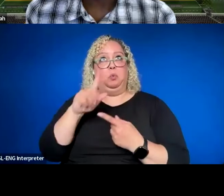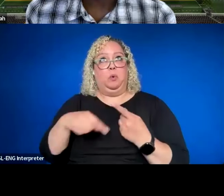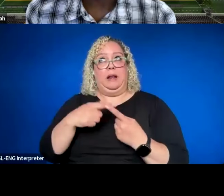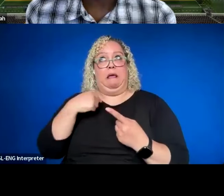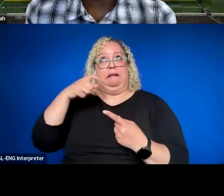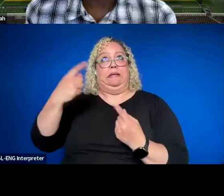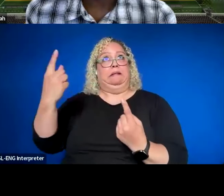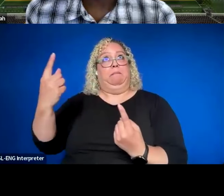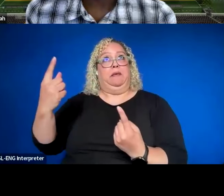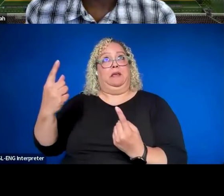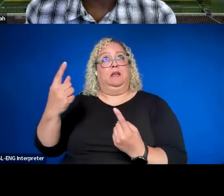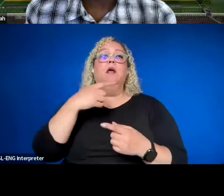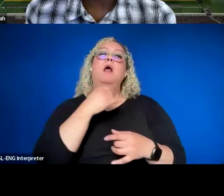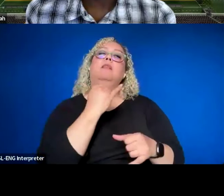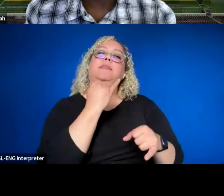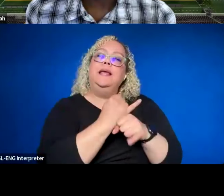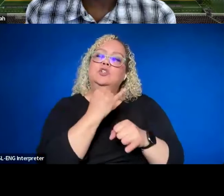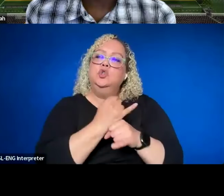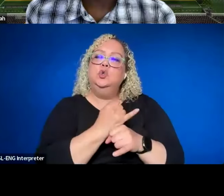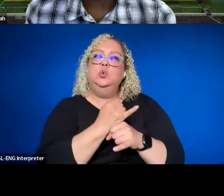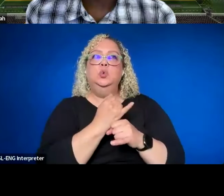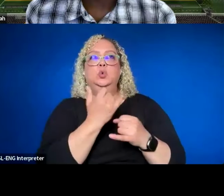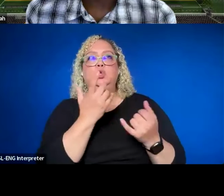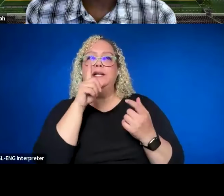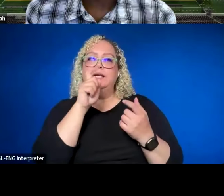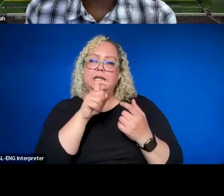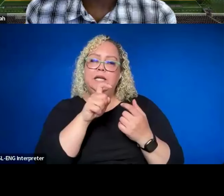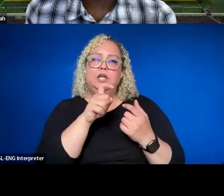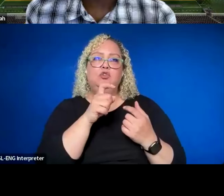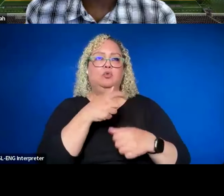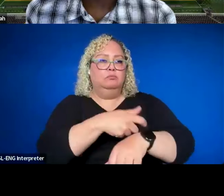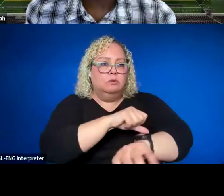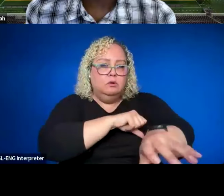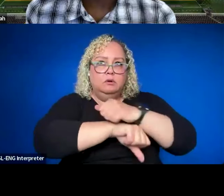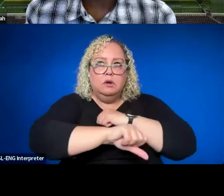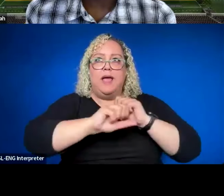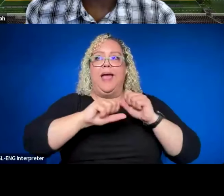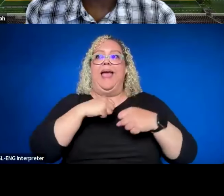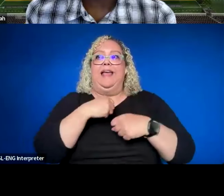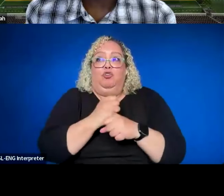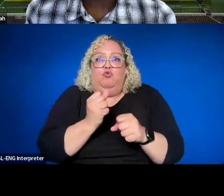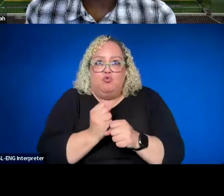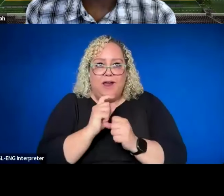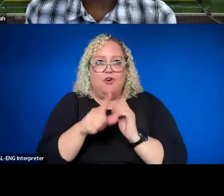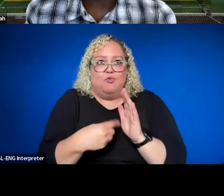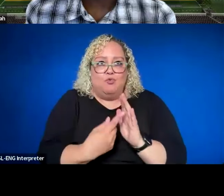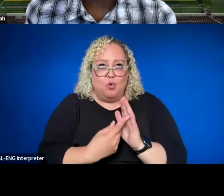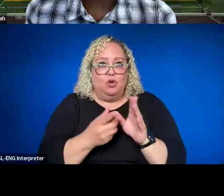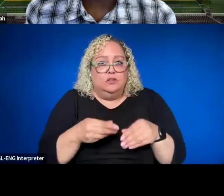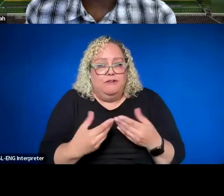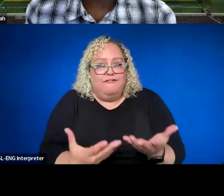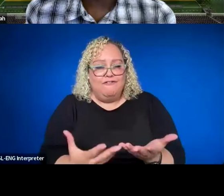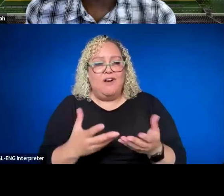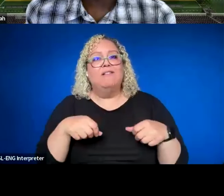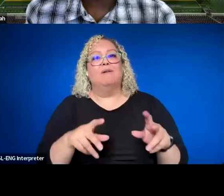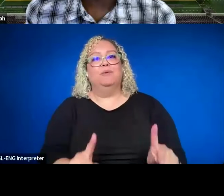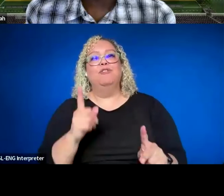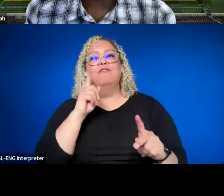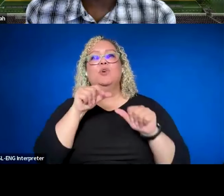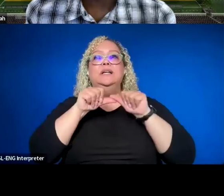up and create the roles that provide opportunity for continued relationship building with community